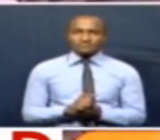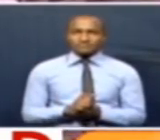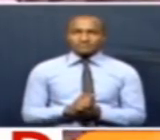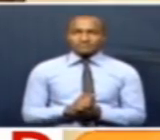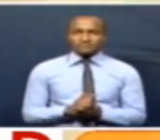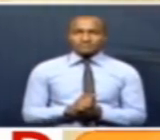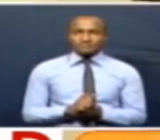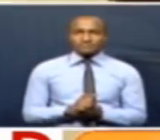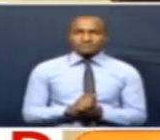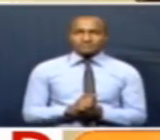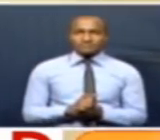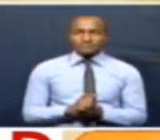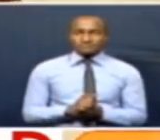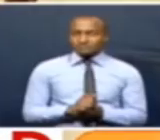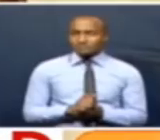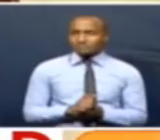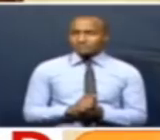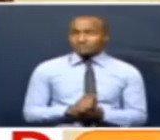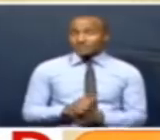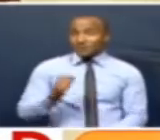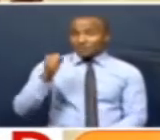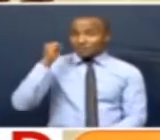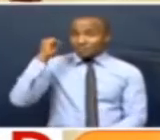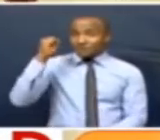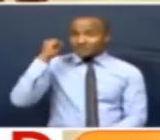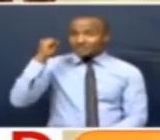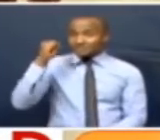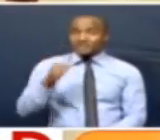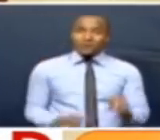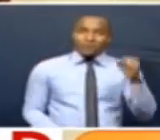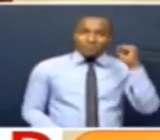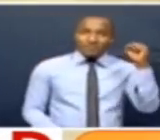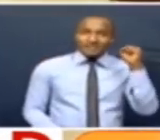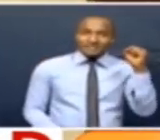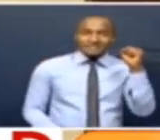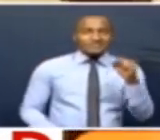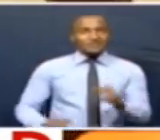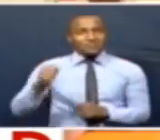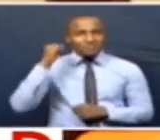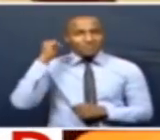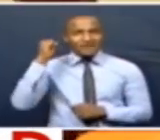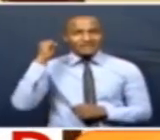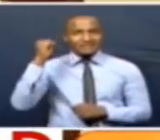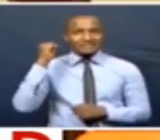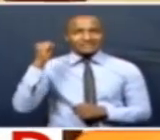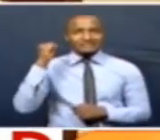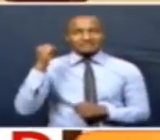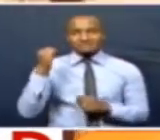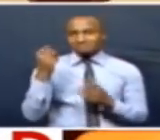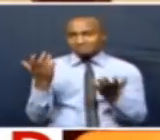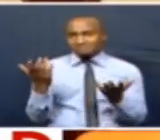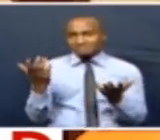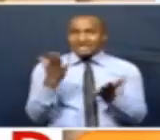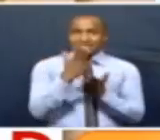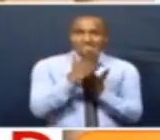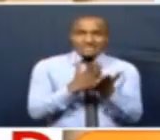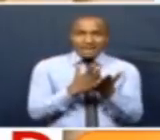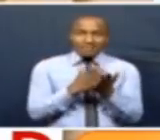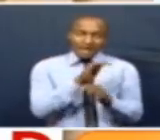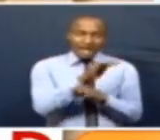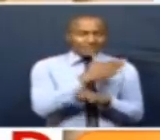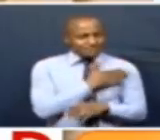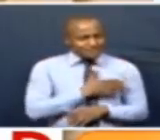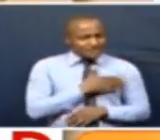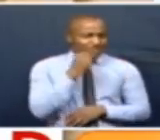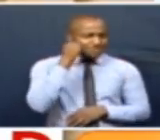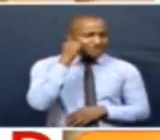The political drumbeats continue to sound all the more louder, despite incessant calls from some quarters to close the political